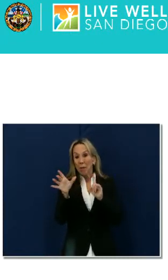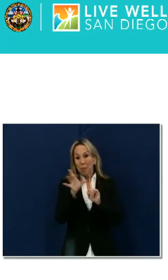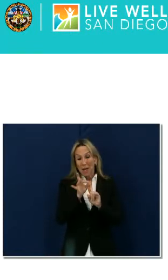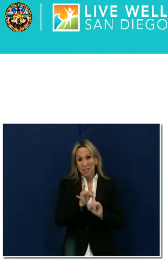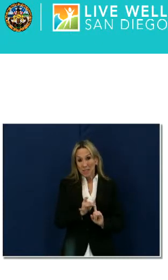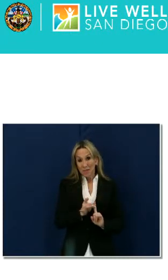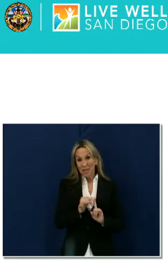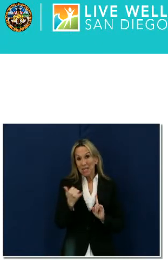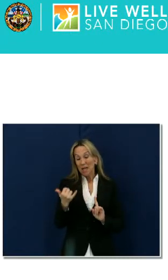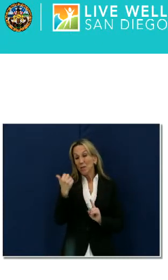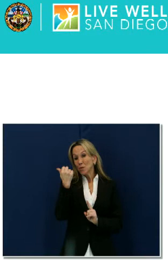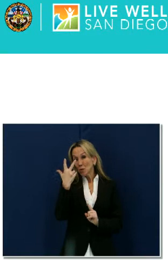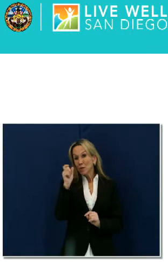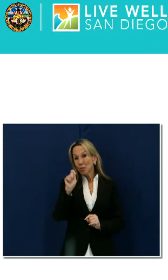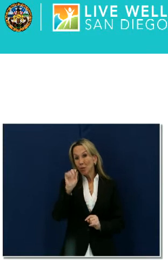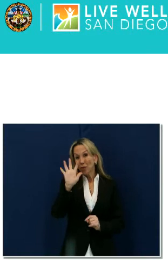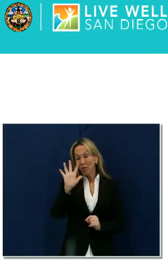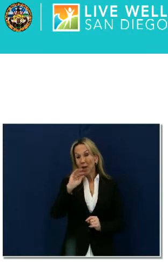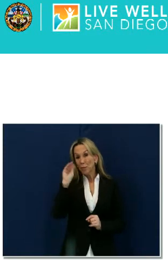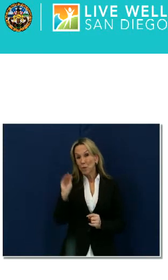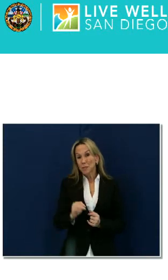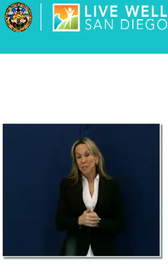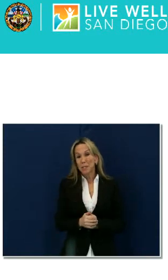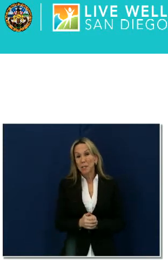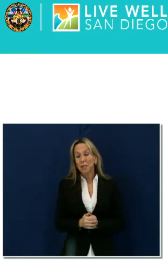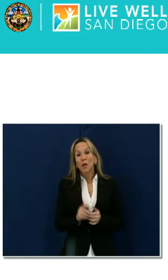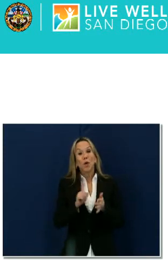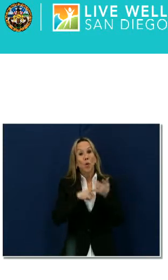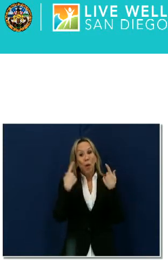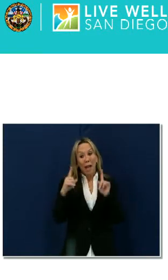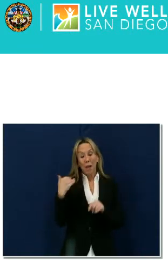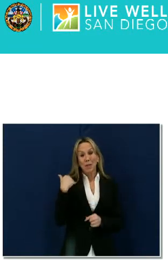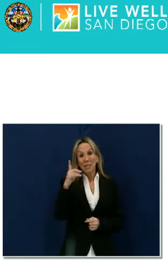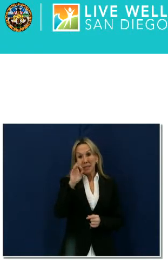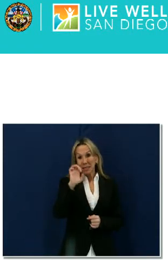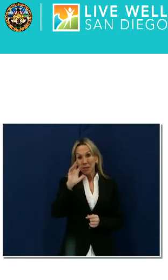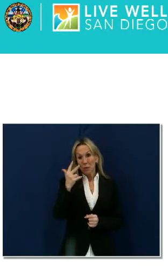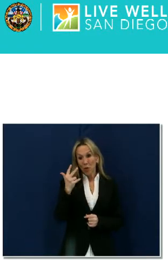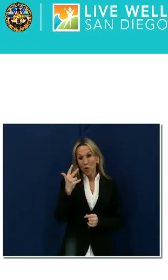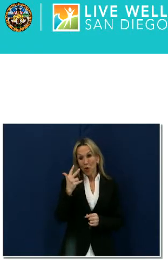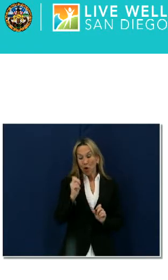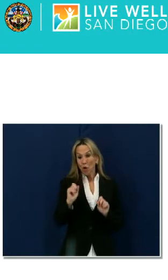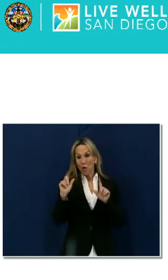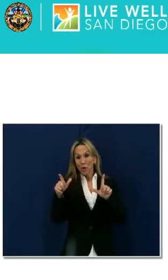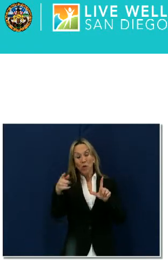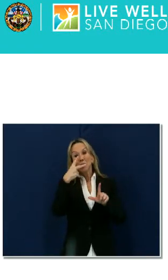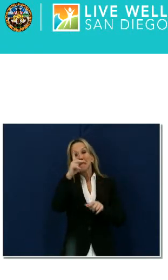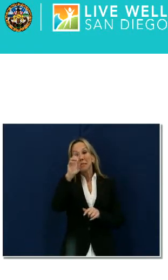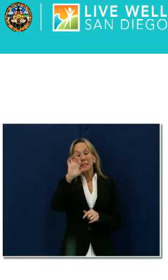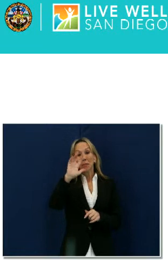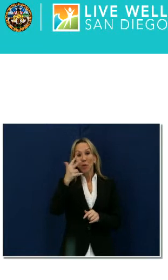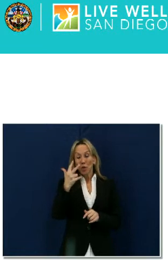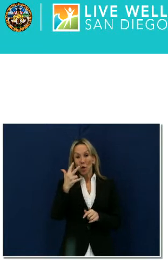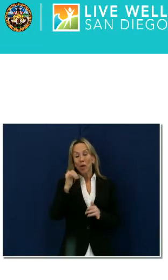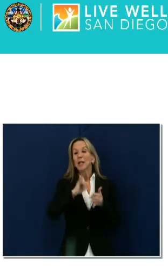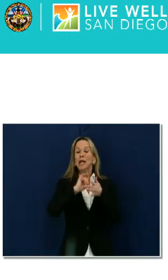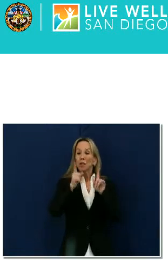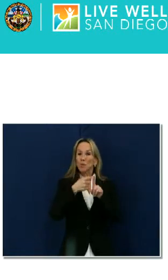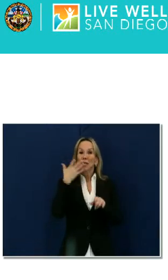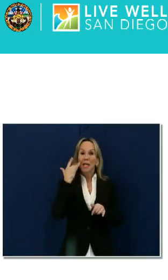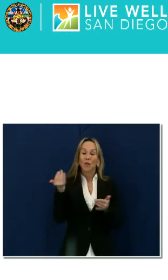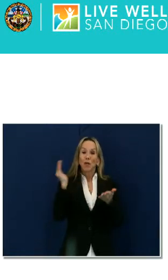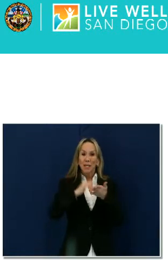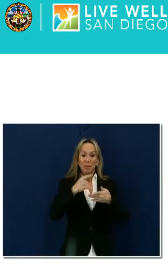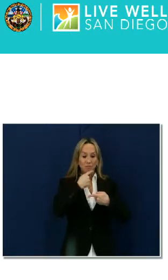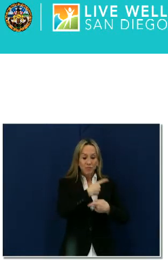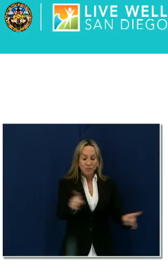at 13.5%. Now, on December 3rd, in the next slide, California issued the regional stay-at-home order to